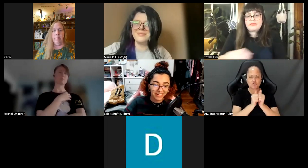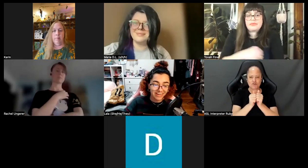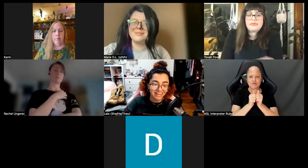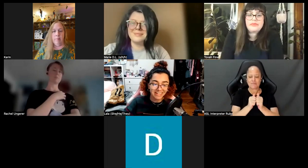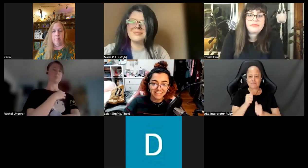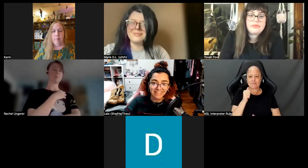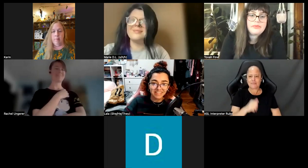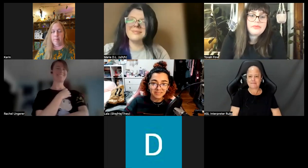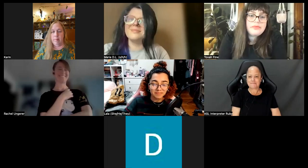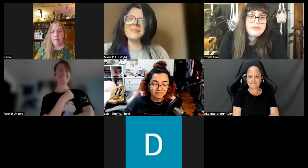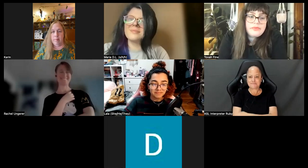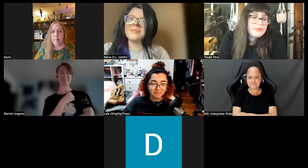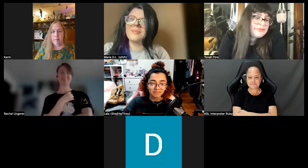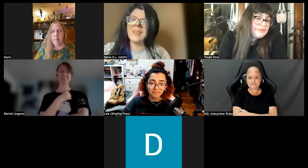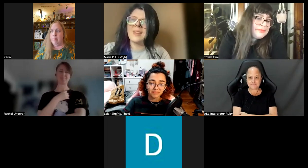that there.